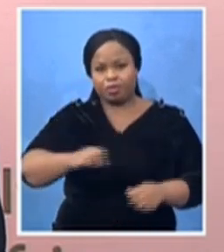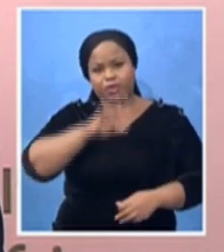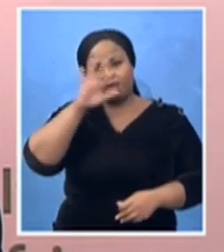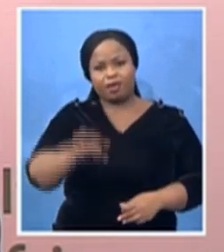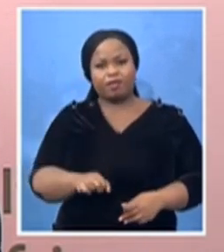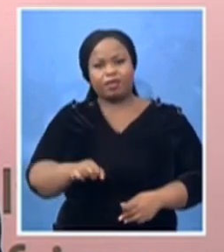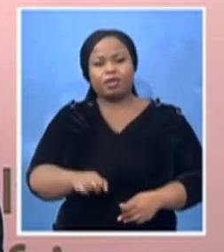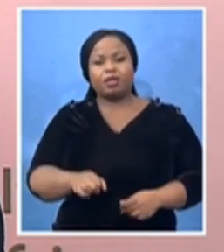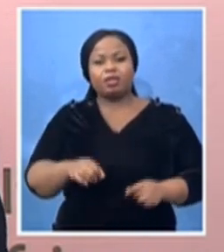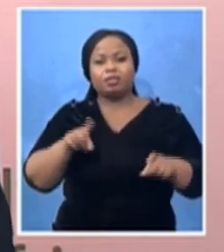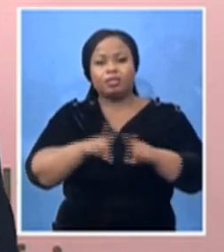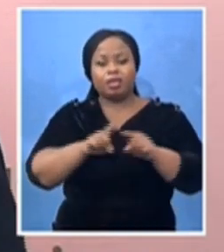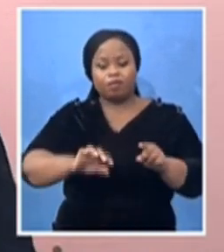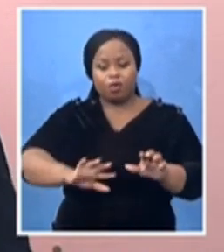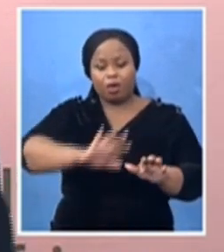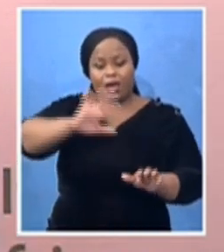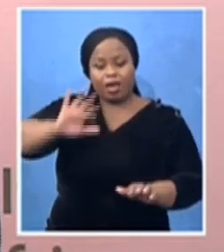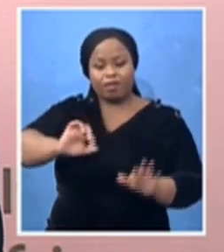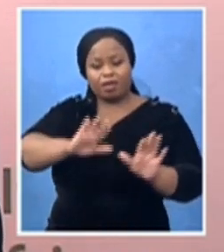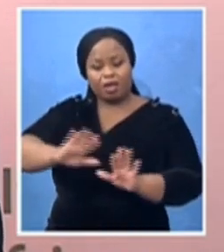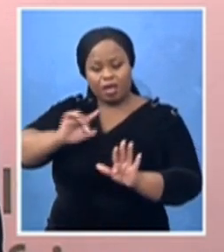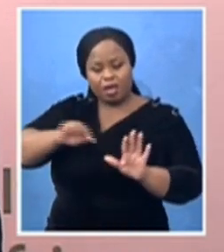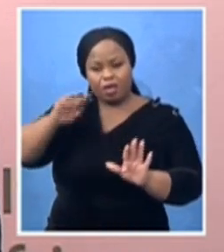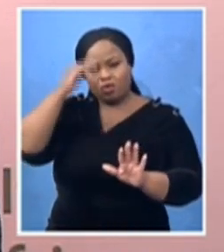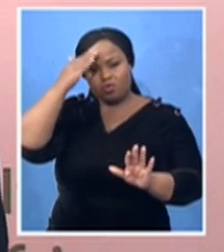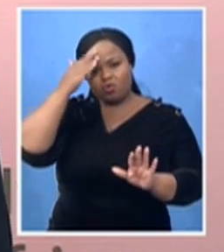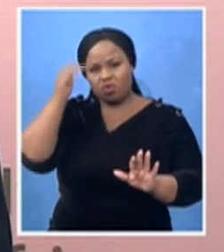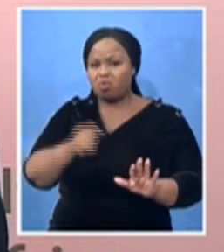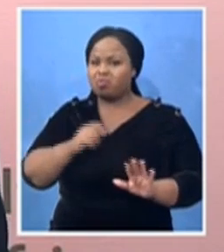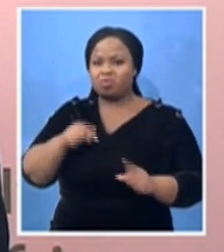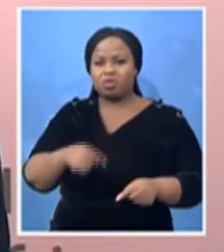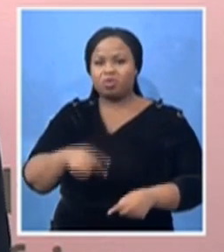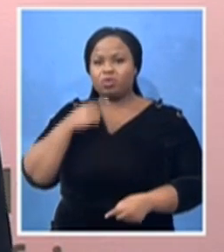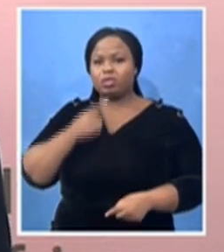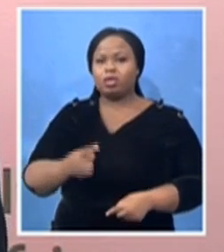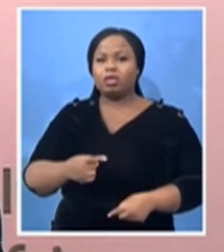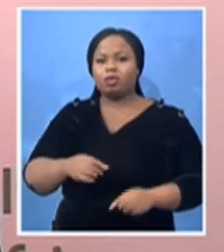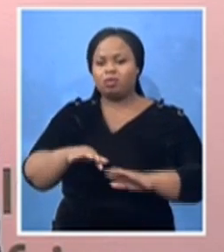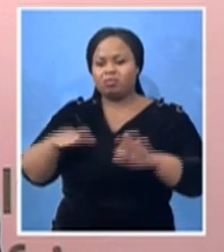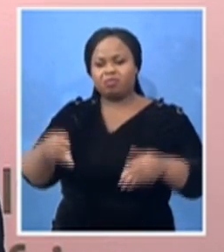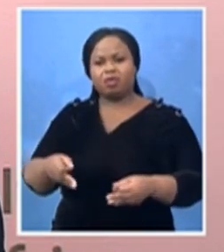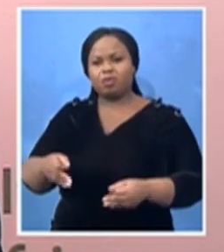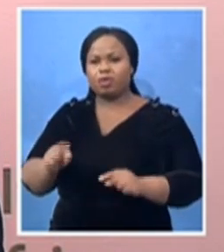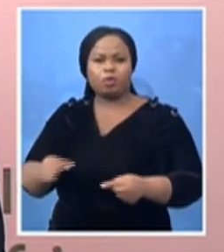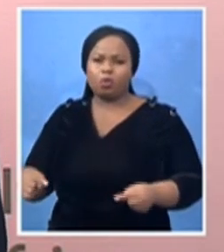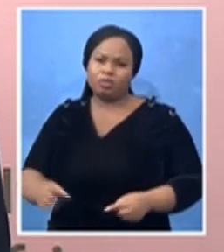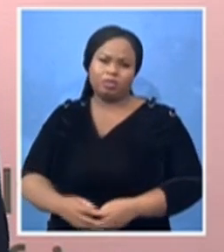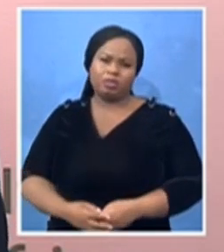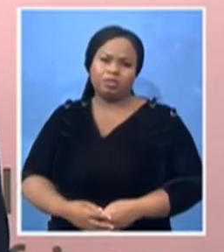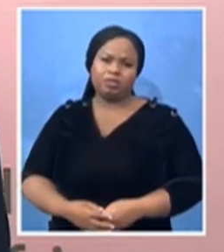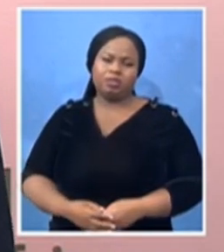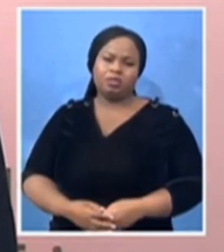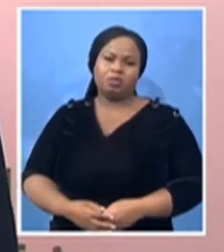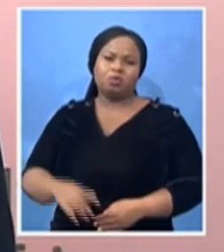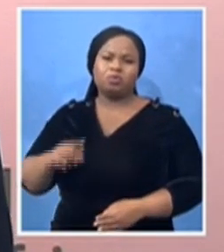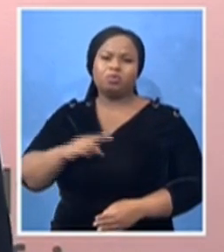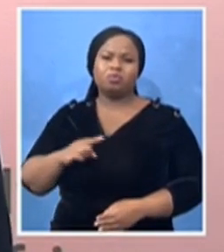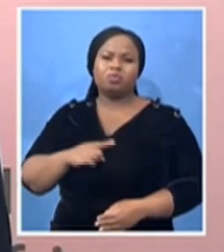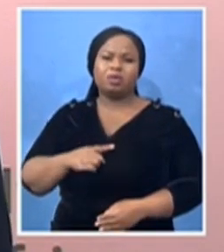you really cannot say to anyone you can't go and bury anybody. It's the most sacrosanct kind of act